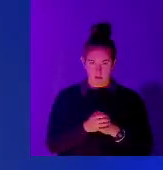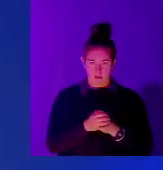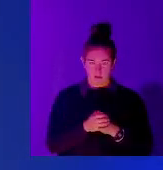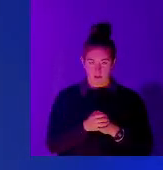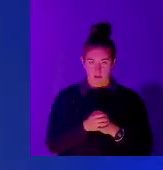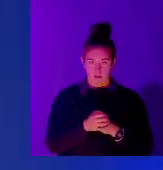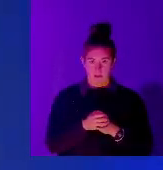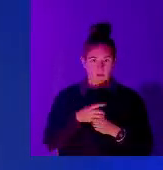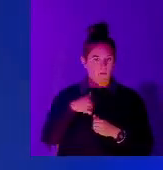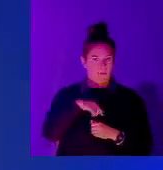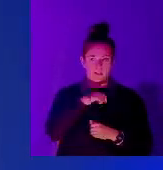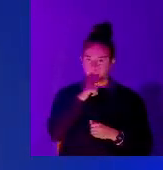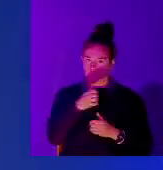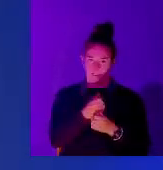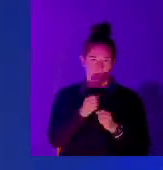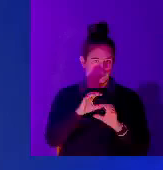world.